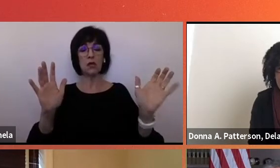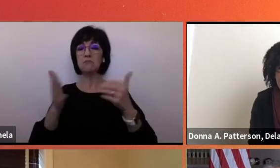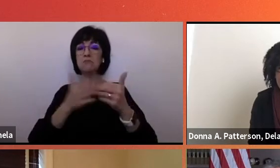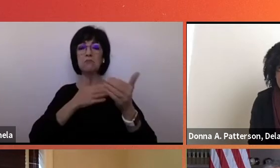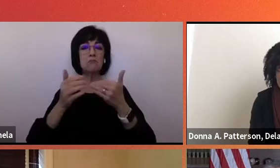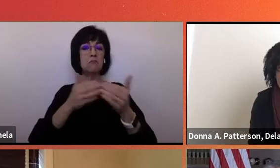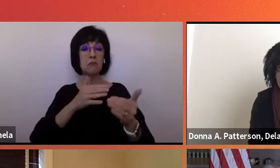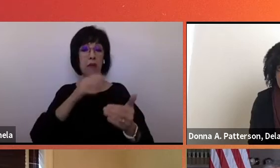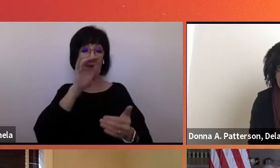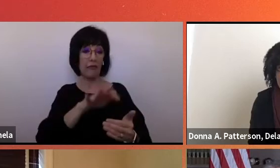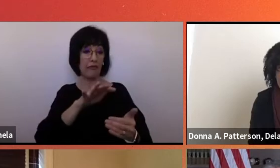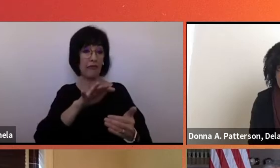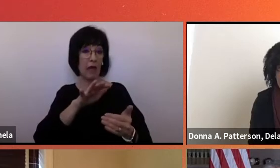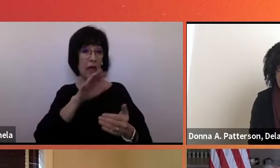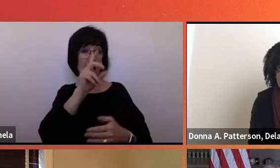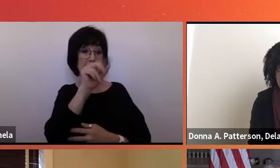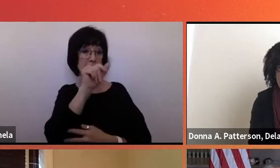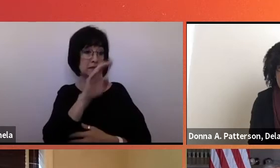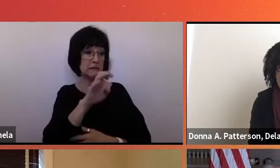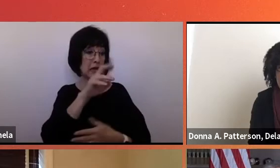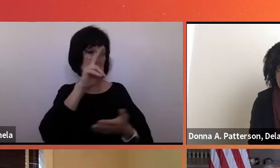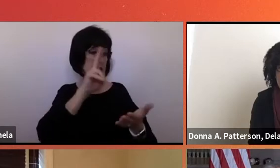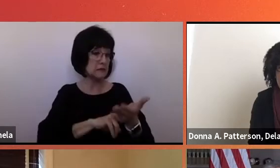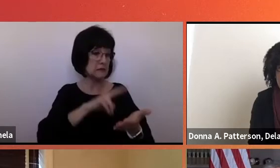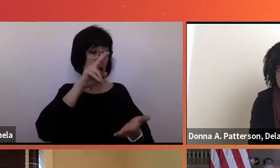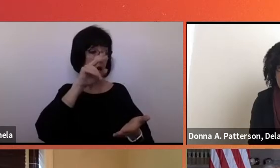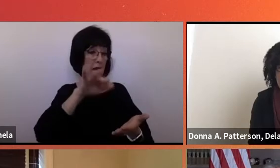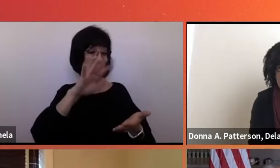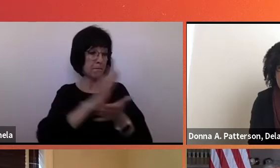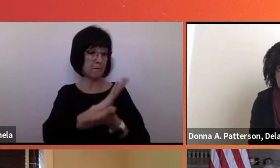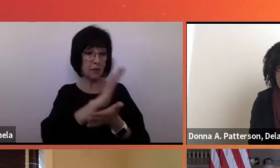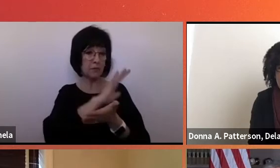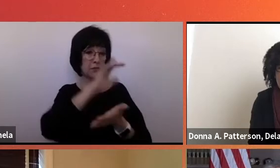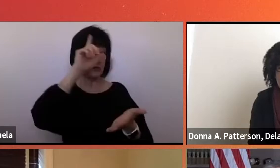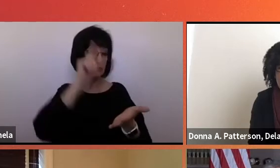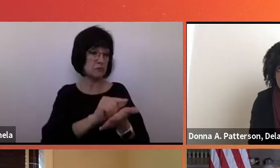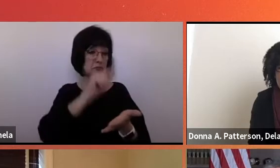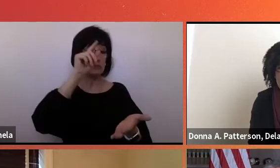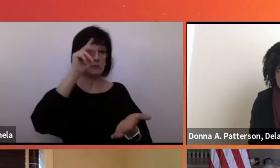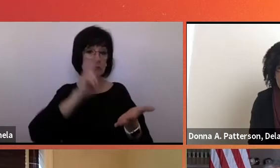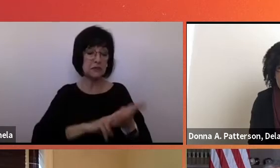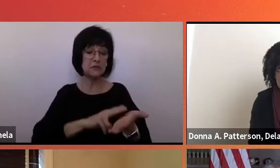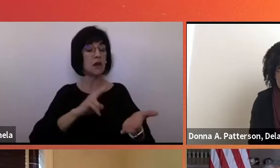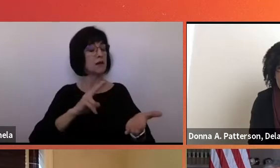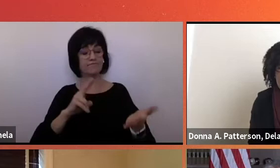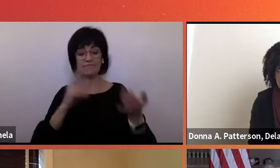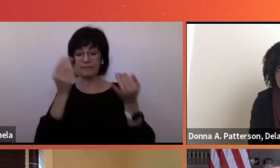bought into this is the day that we're going to celebrate the end of slavery. And again,